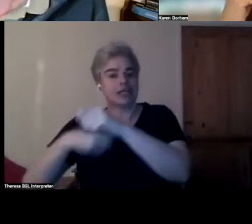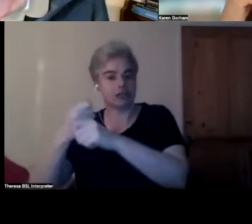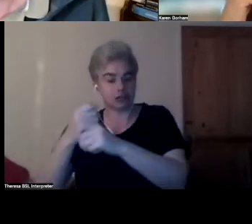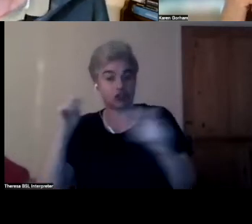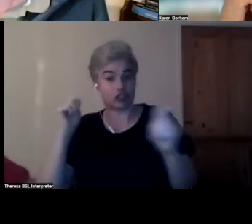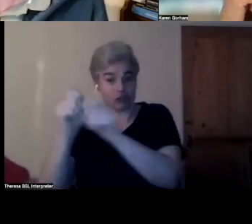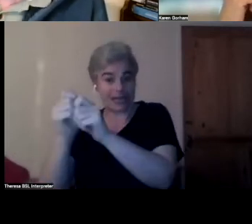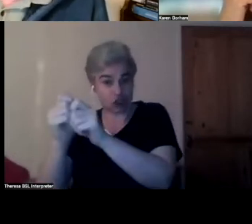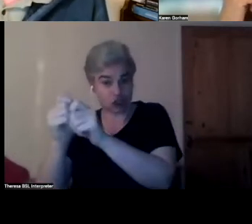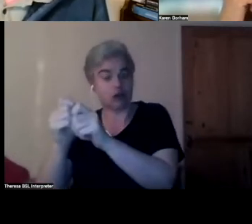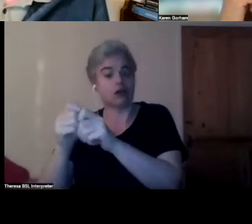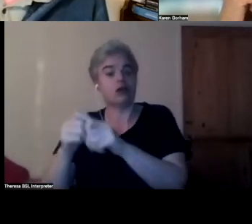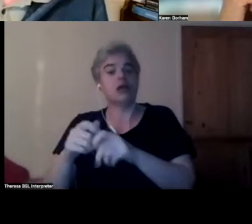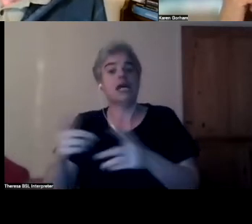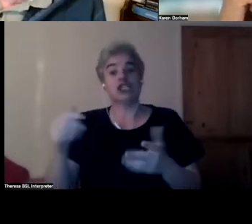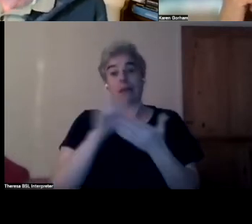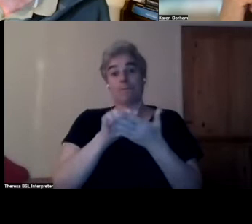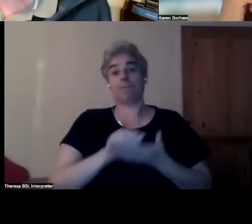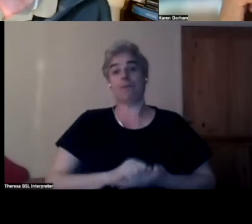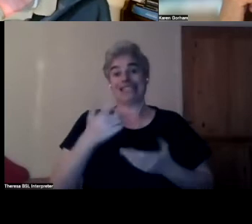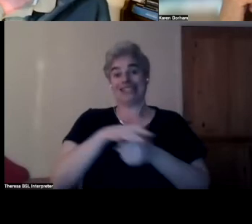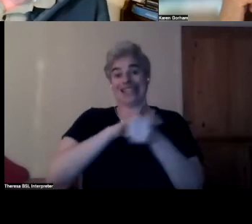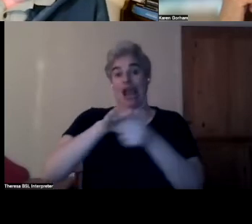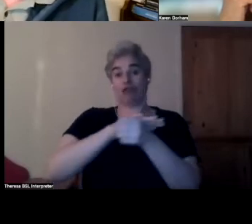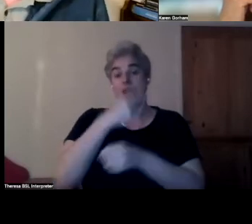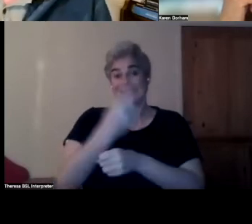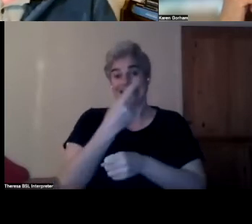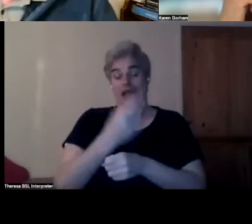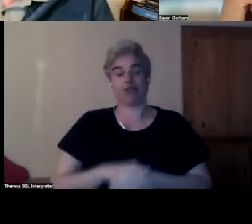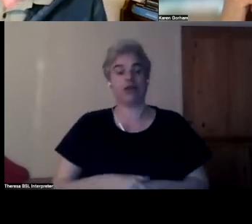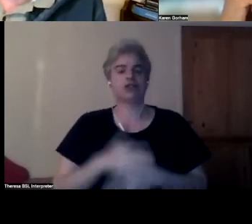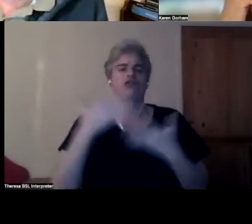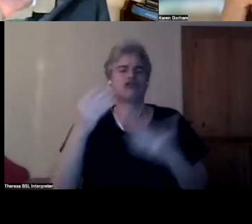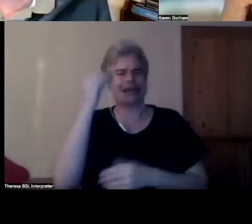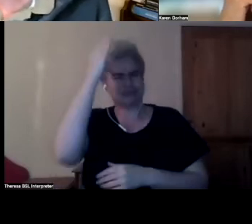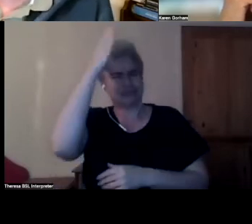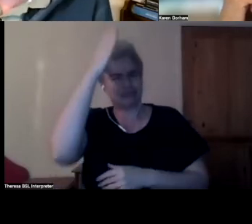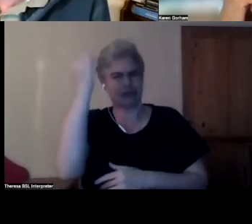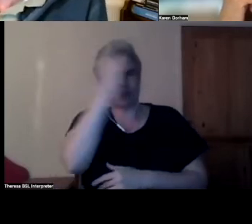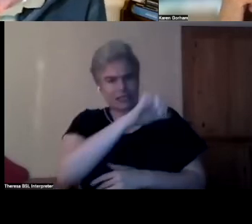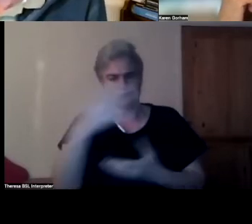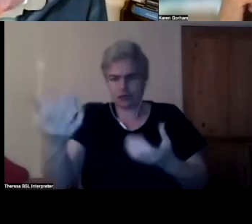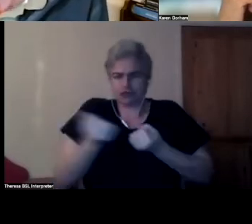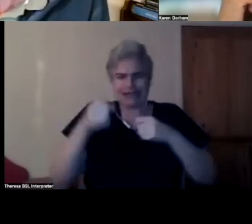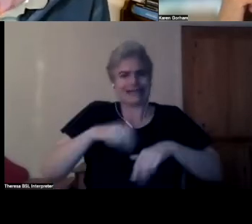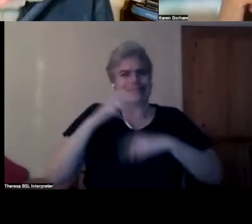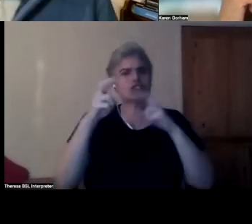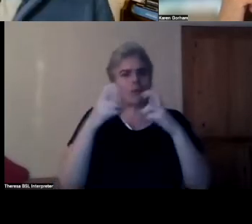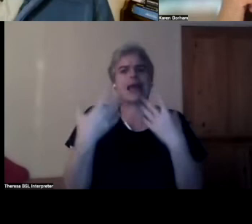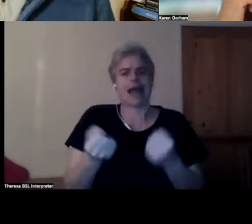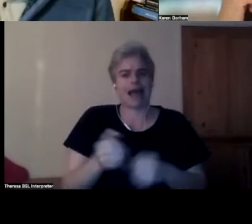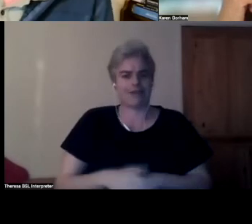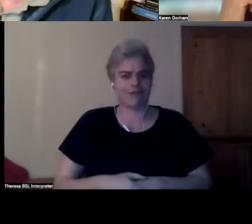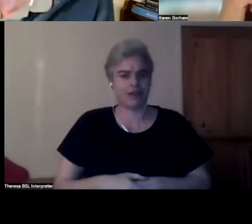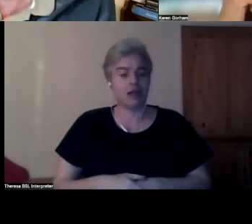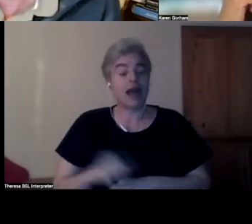and was also published in this area. So again, someone else with a great deal of experience and wisdom to bring to this topic. I should have said that